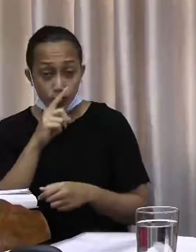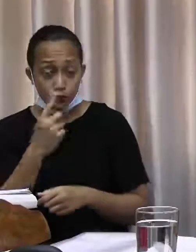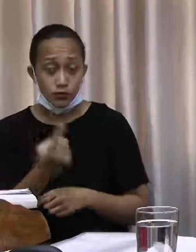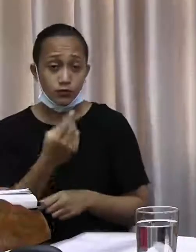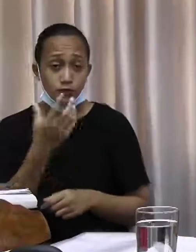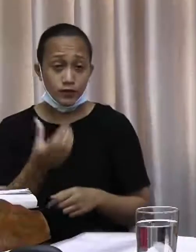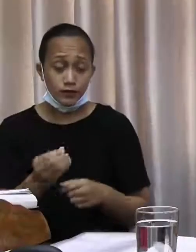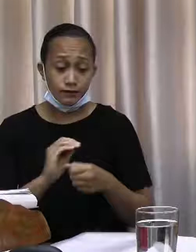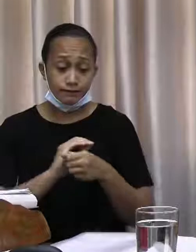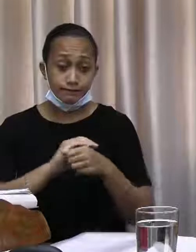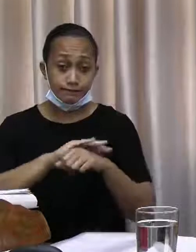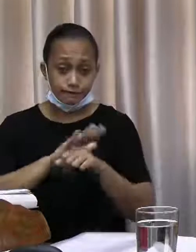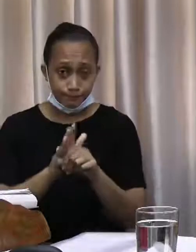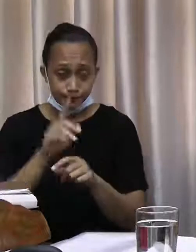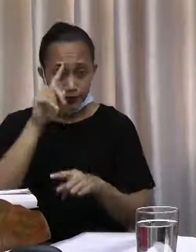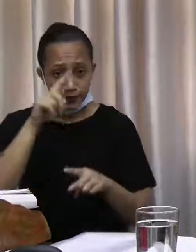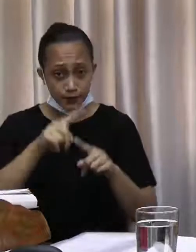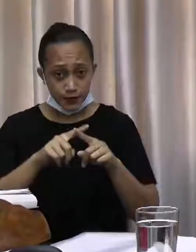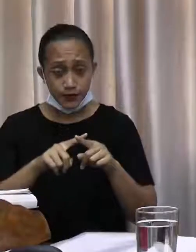i le faa mai.